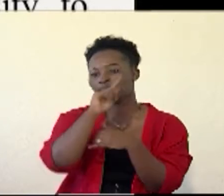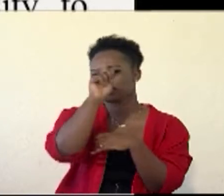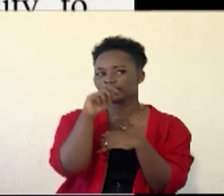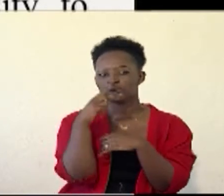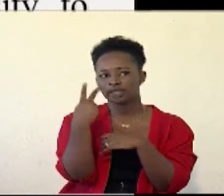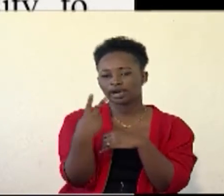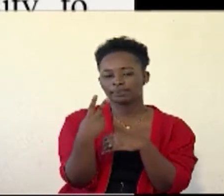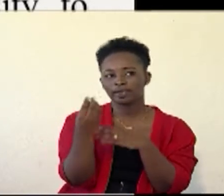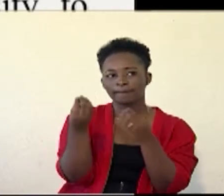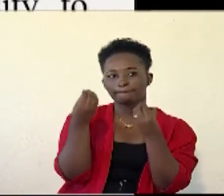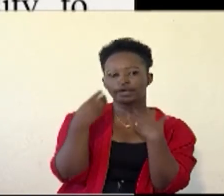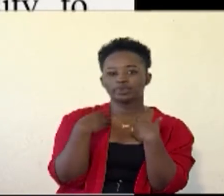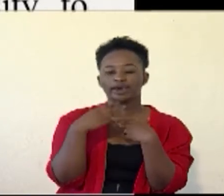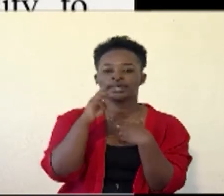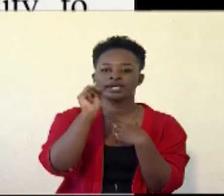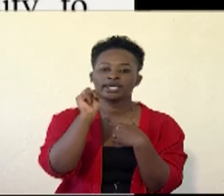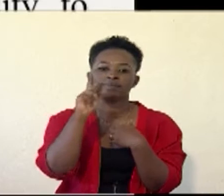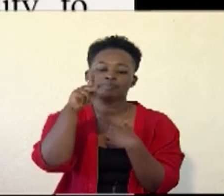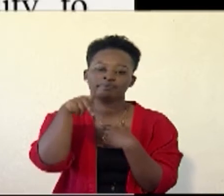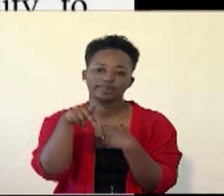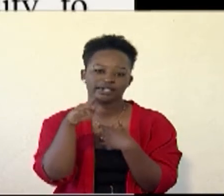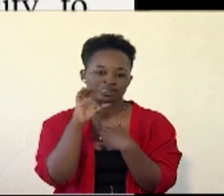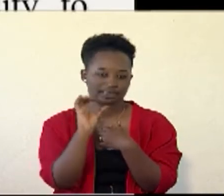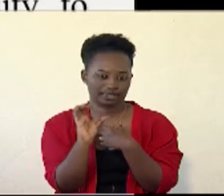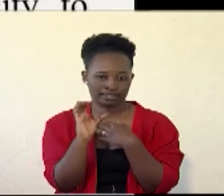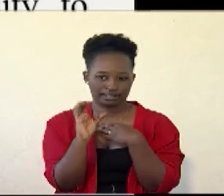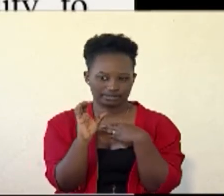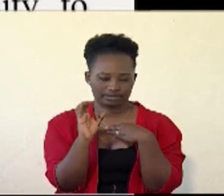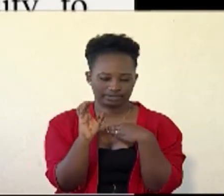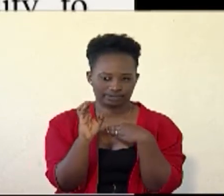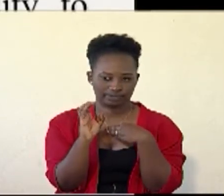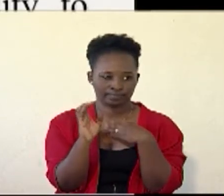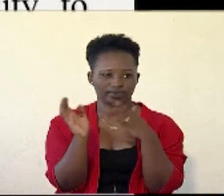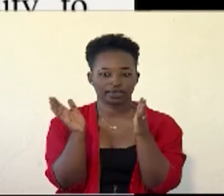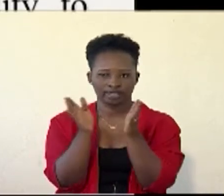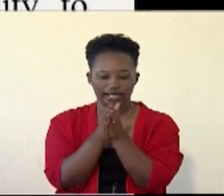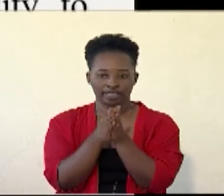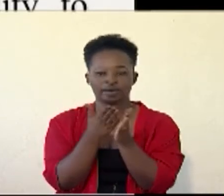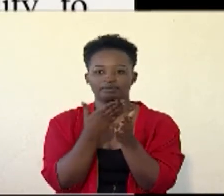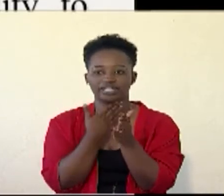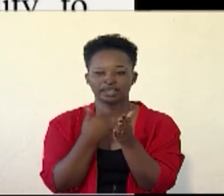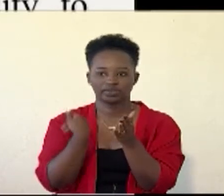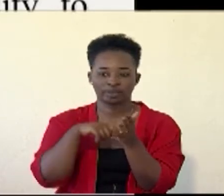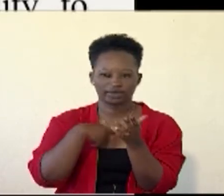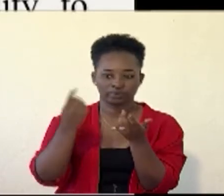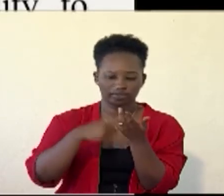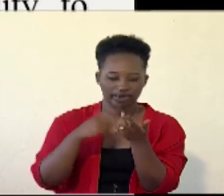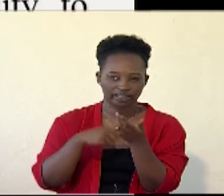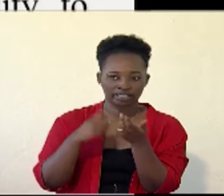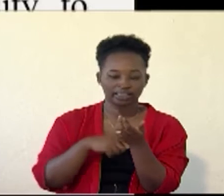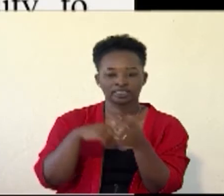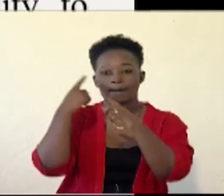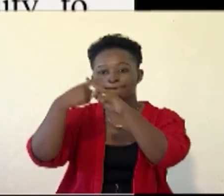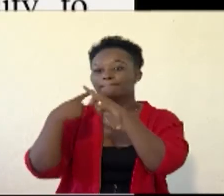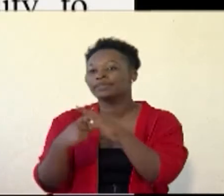2, we are given marginal propensity to consume. And they want us to calculate the size of the multiplier,